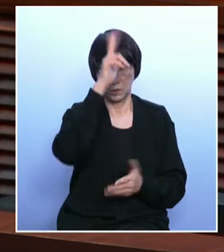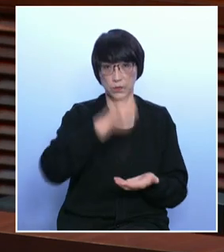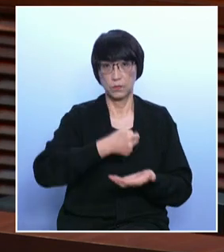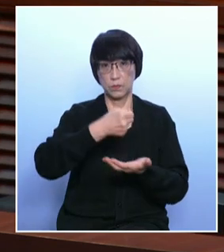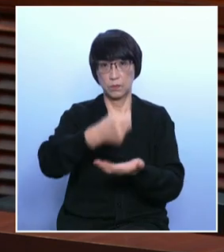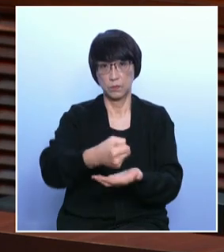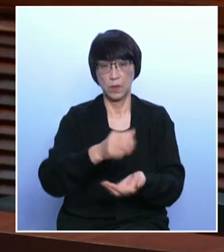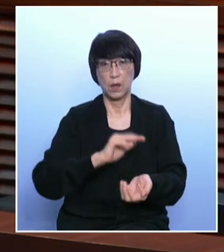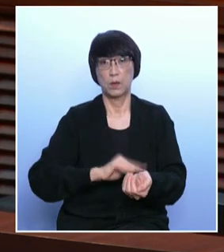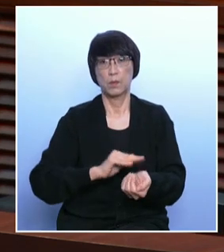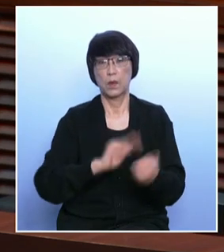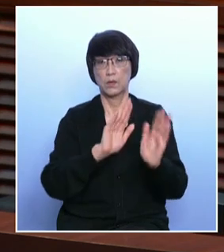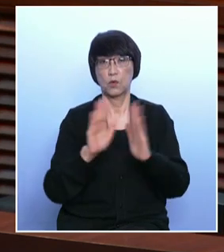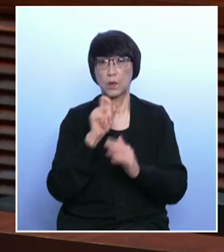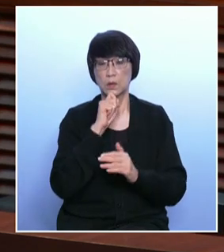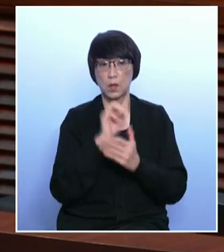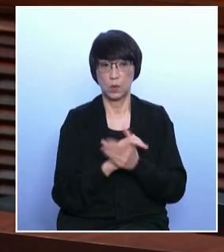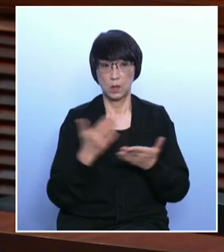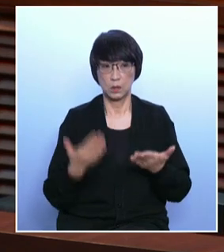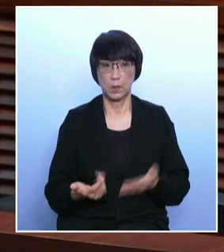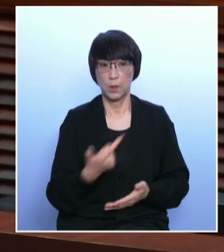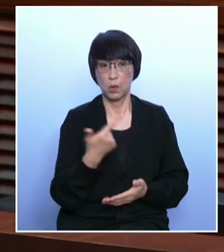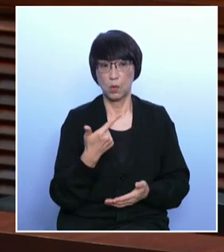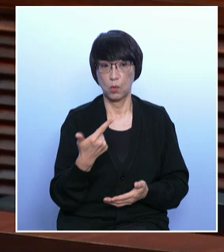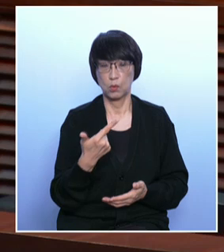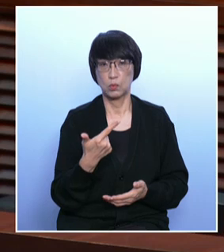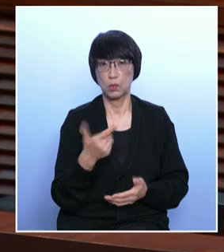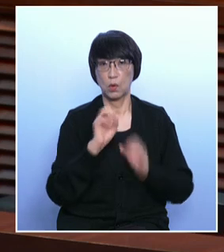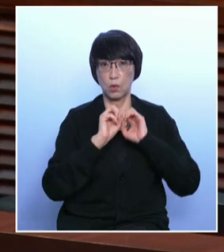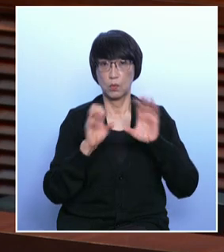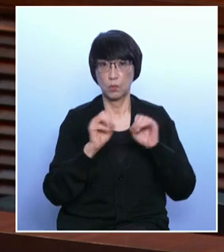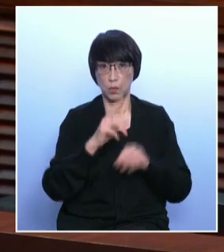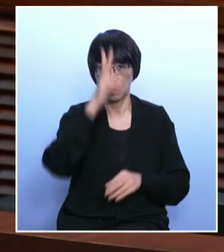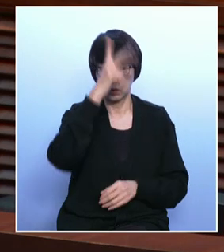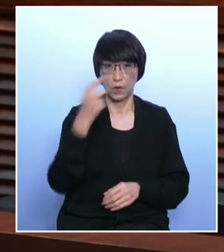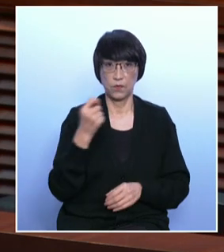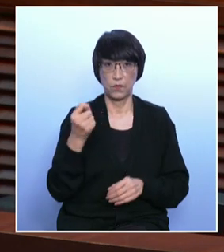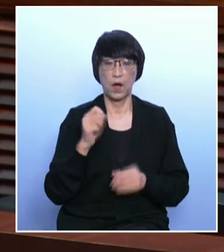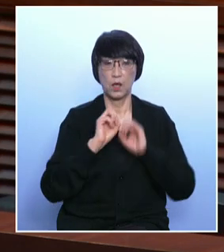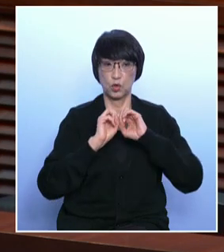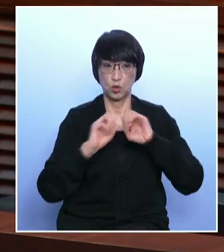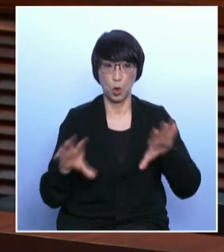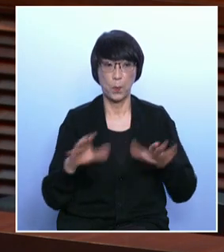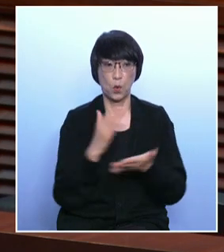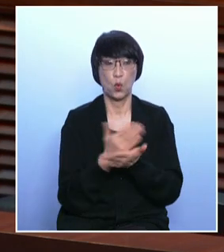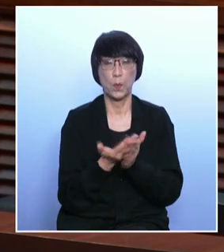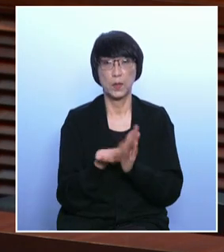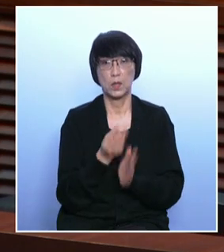under the Health Bureau. We have CMCTR across all 18 districts in Hong Kong.